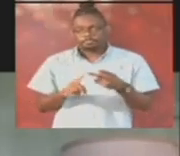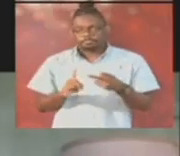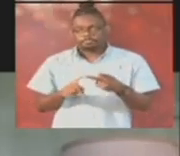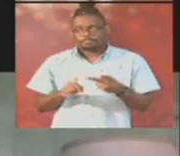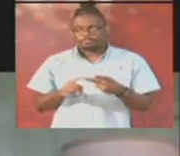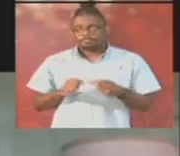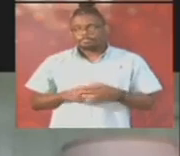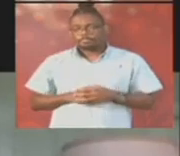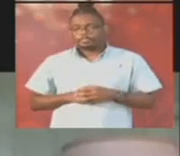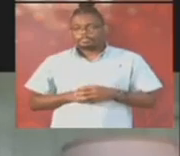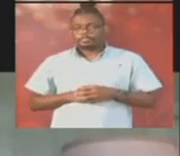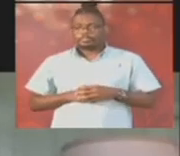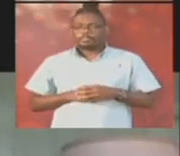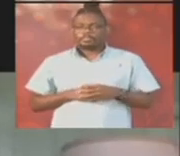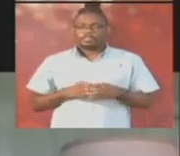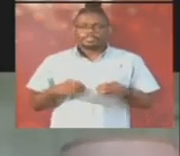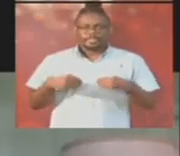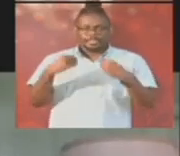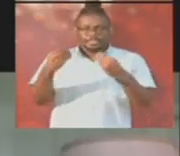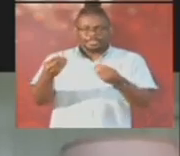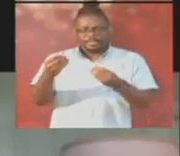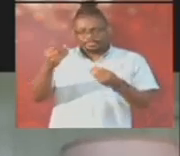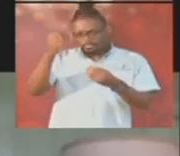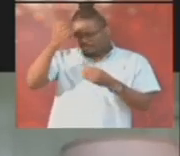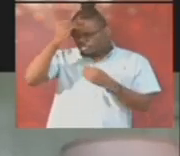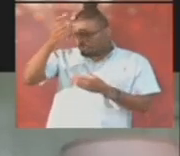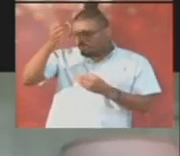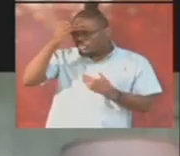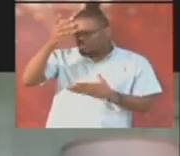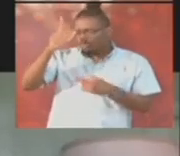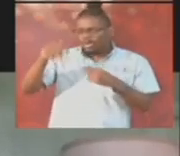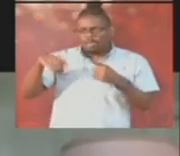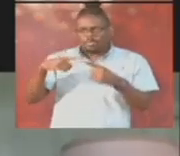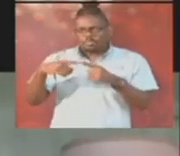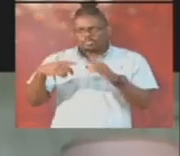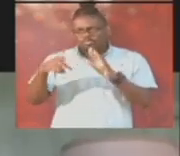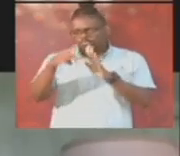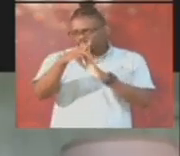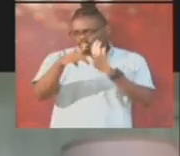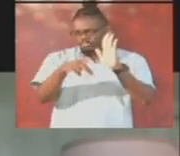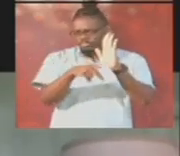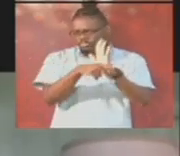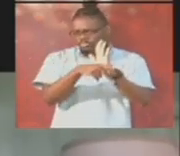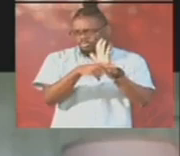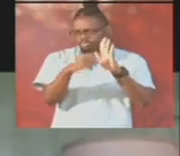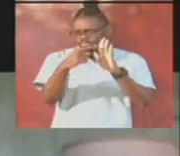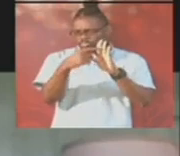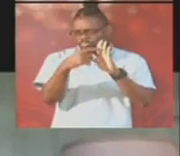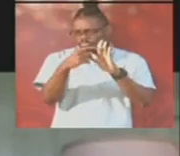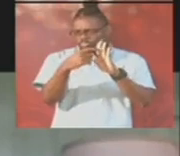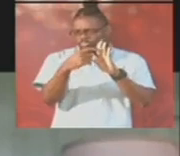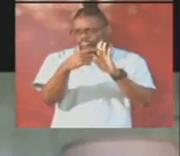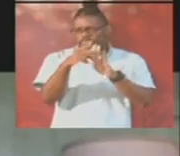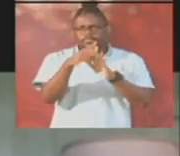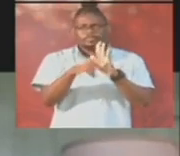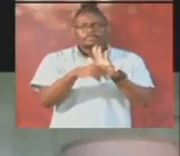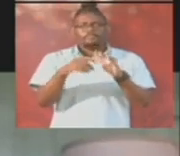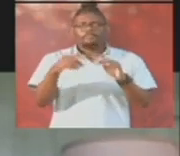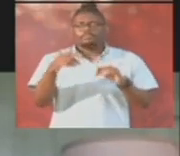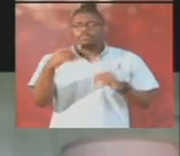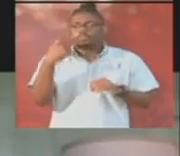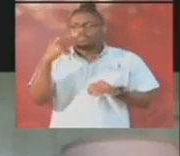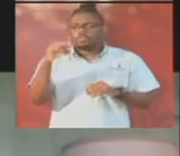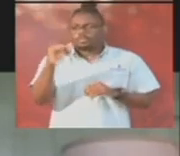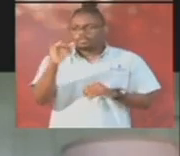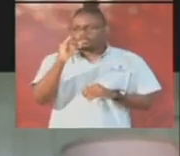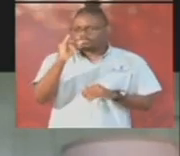you give us an update on the policy that the Bar Owners Association would have suggested